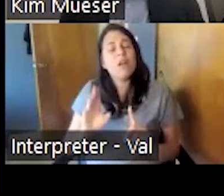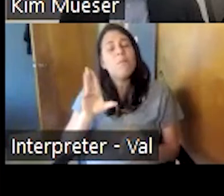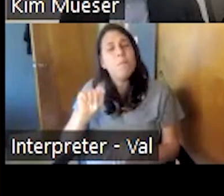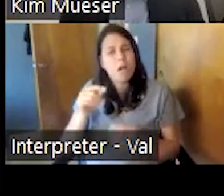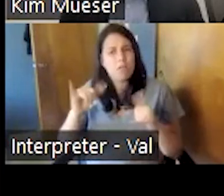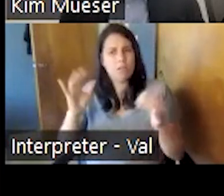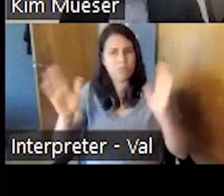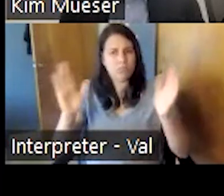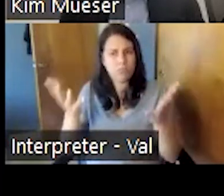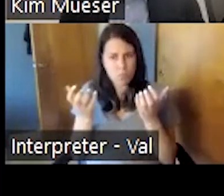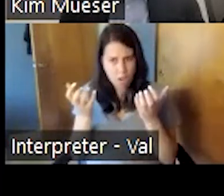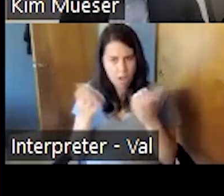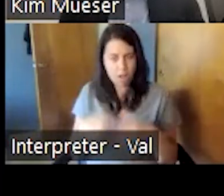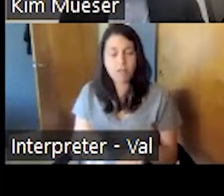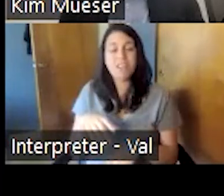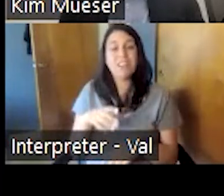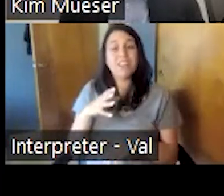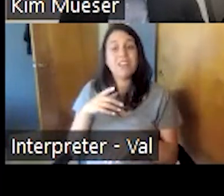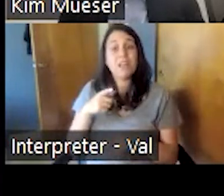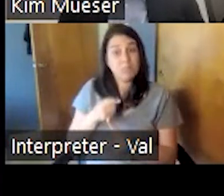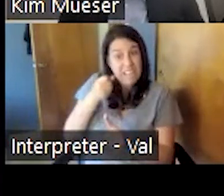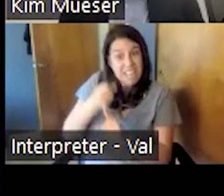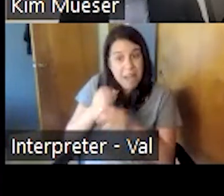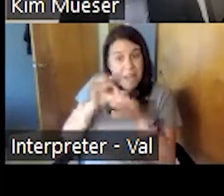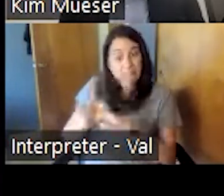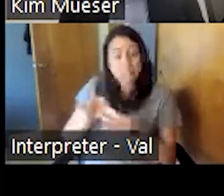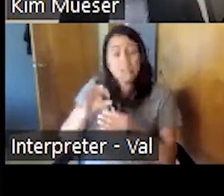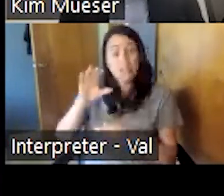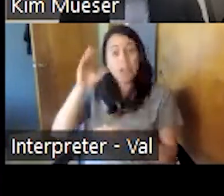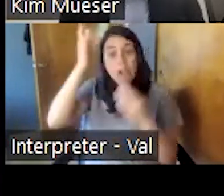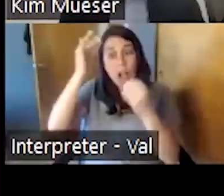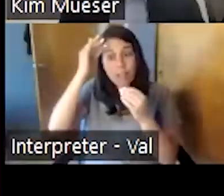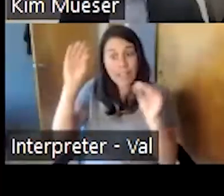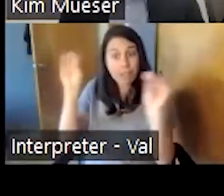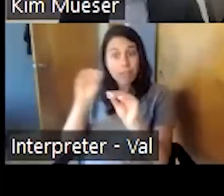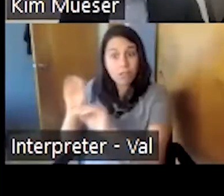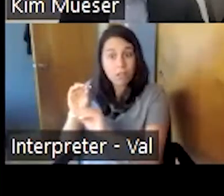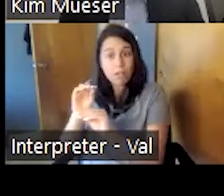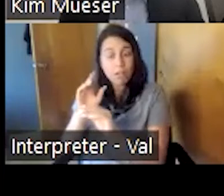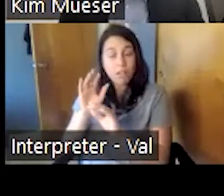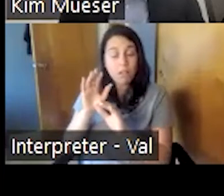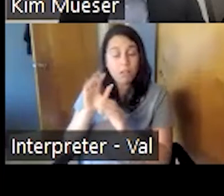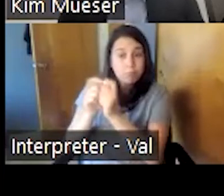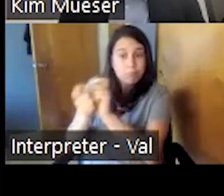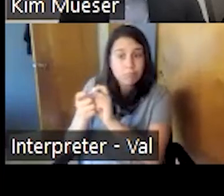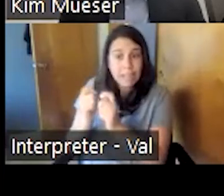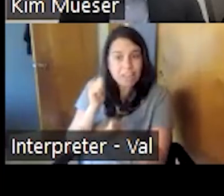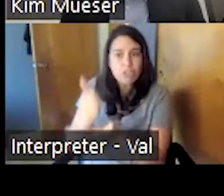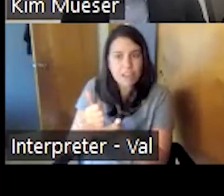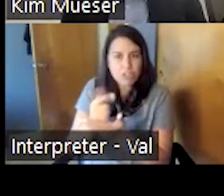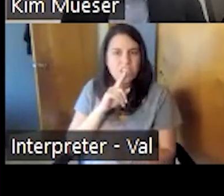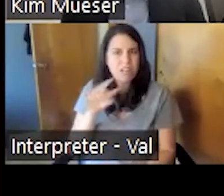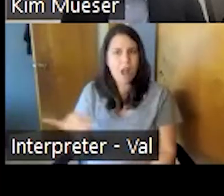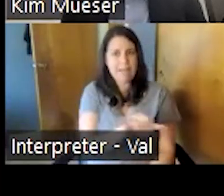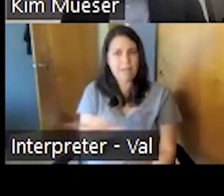of the cognitive restructuring intervention was actually quite similar between the 2 interventions. And what we saw is